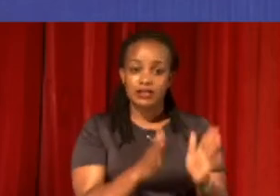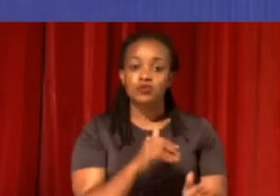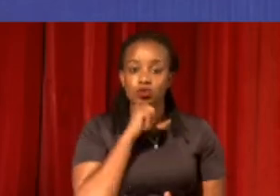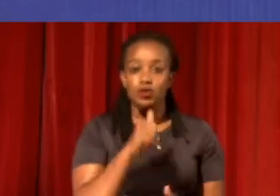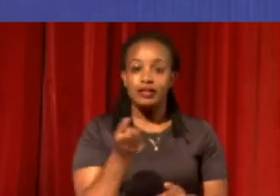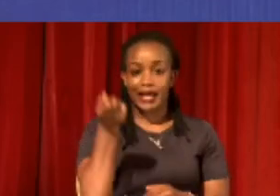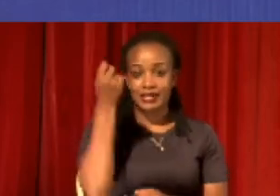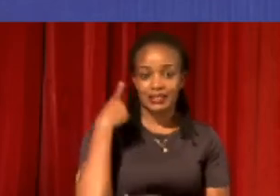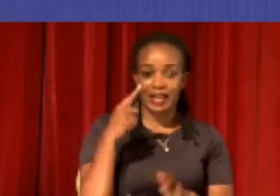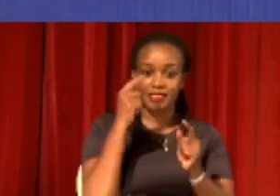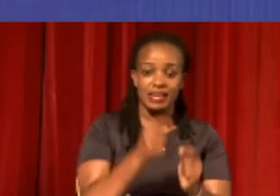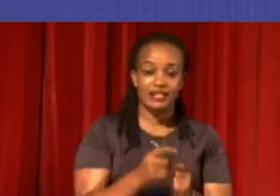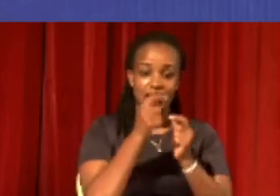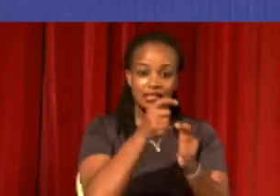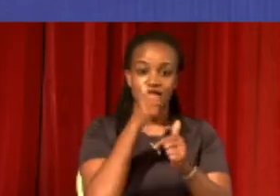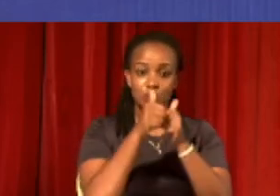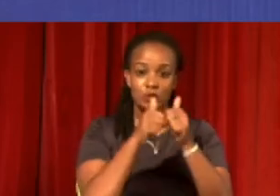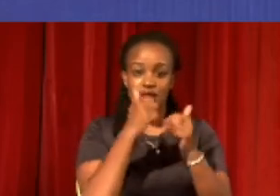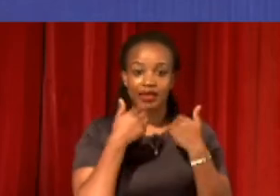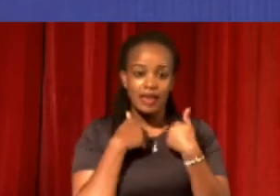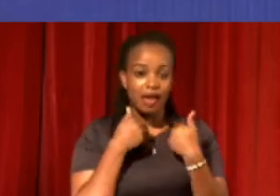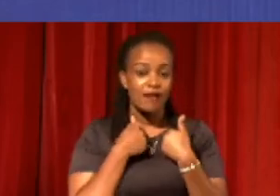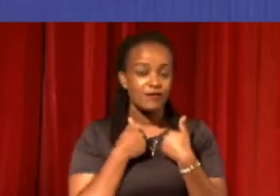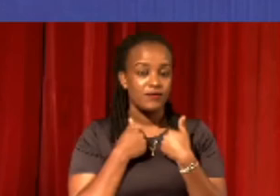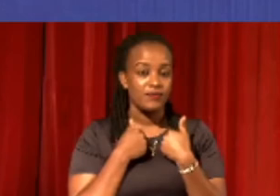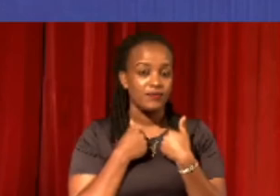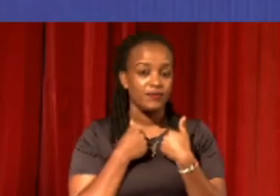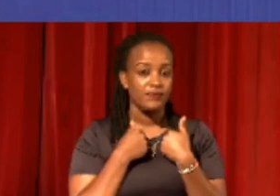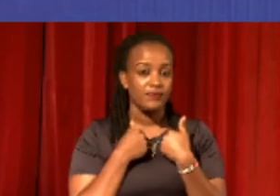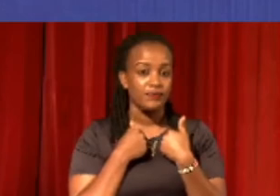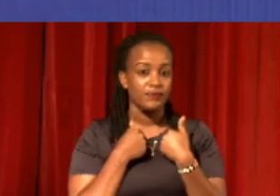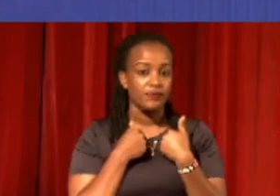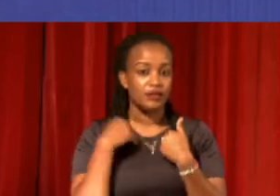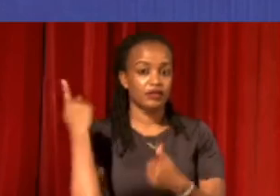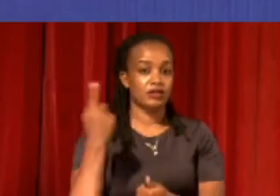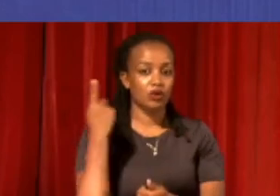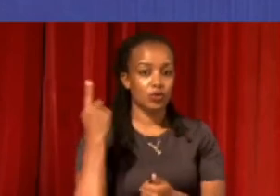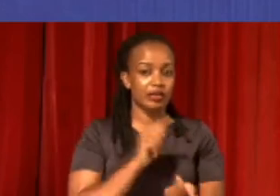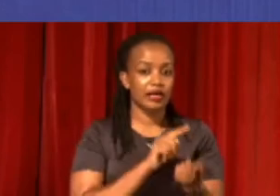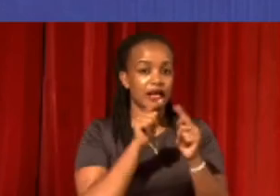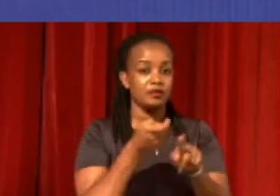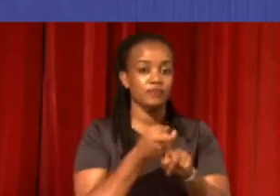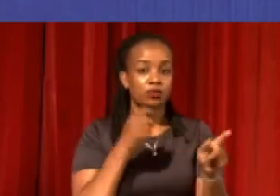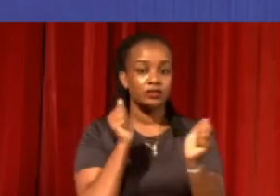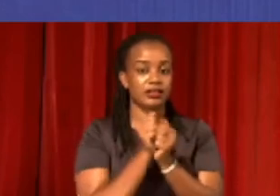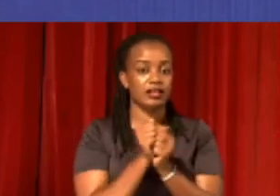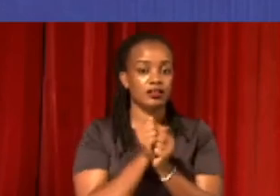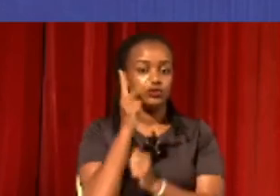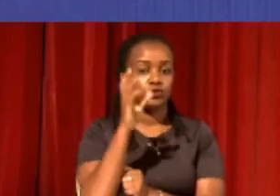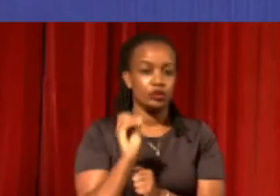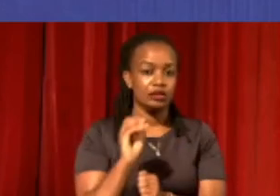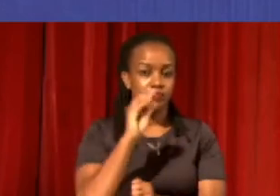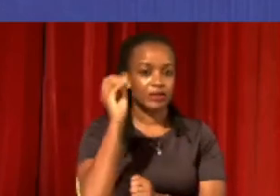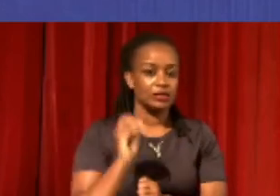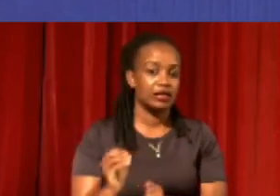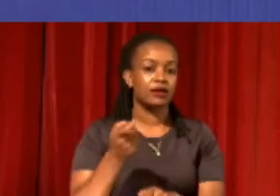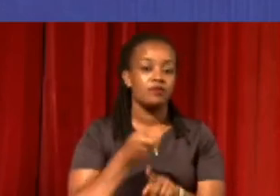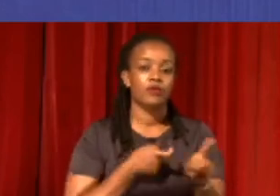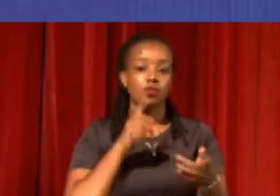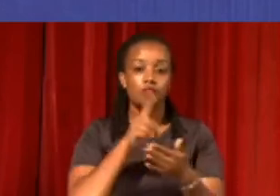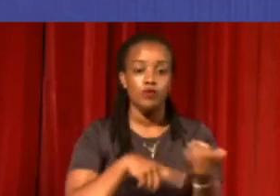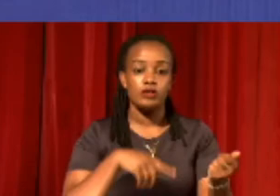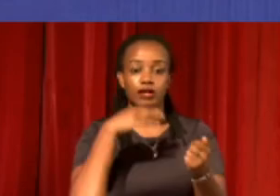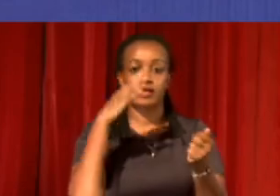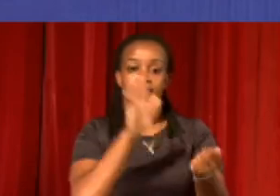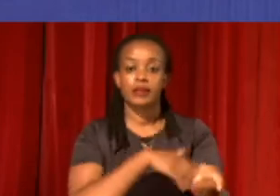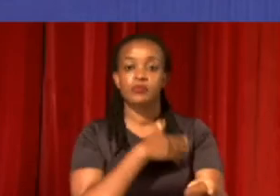talent that they have and when they put it into production, it only counts to about 10 to 20% of what the music industry needs. What the music